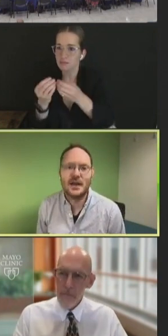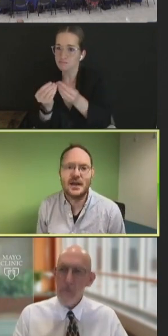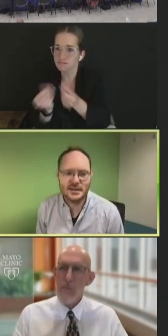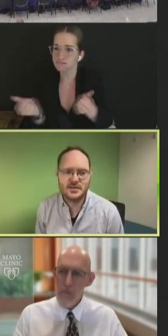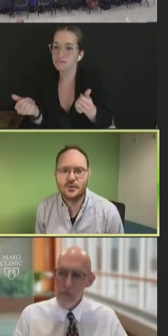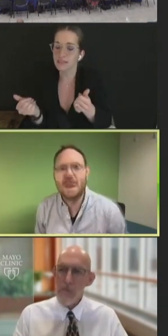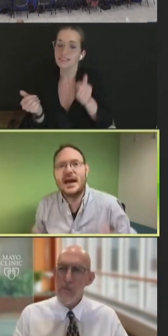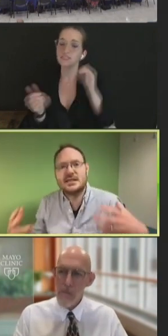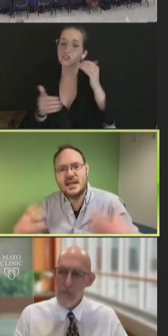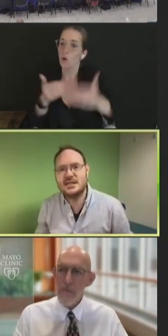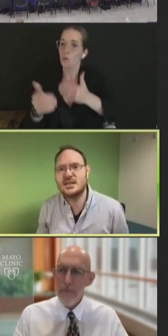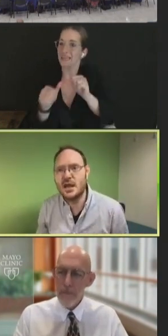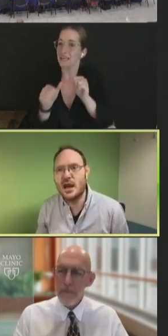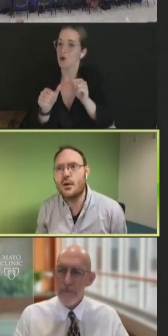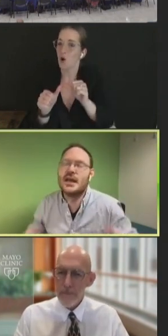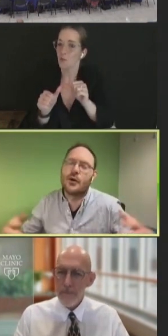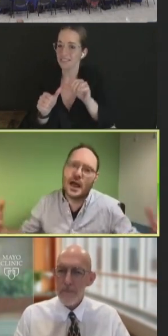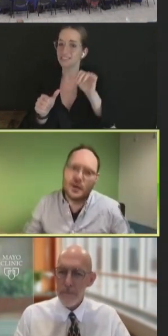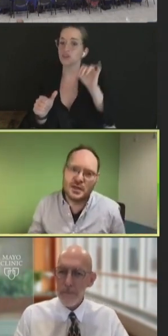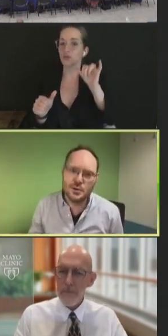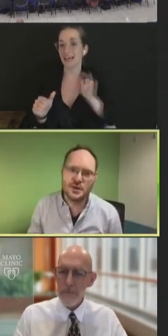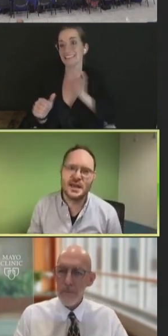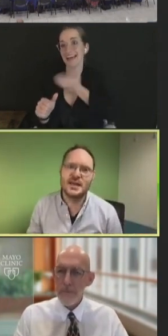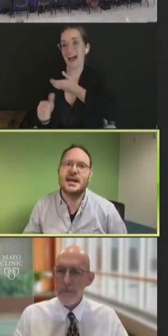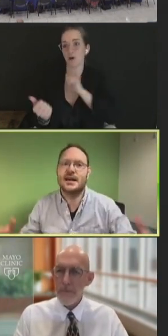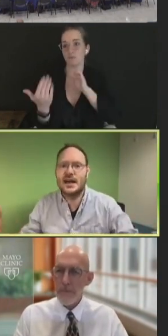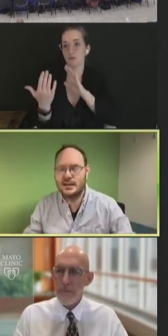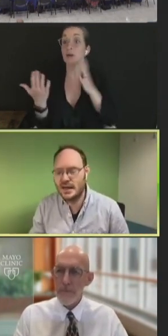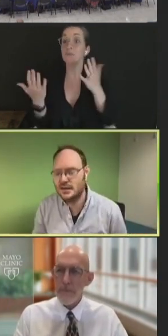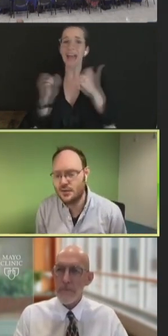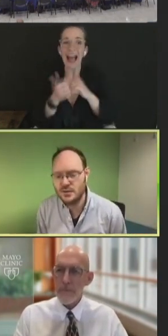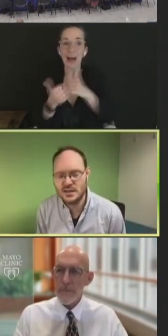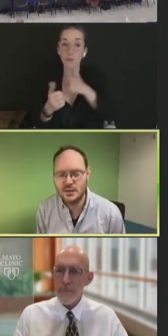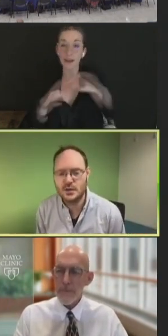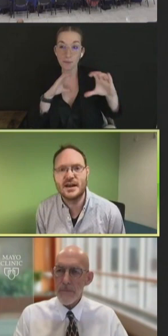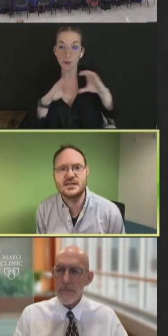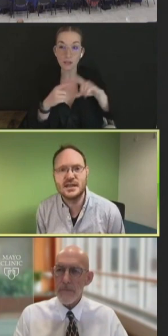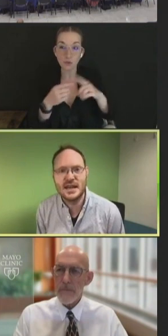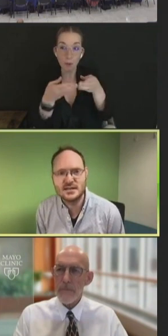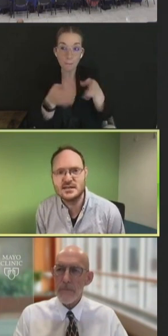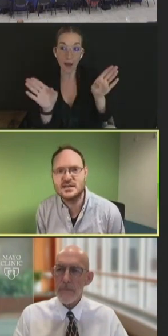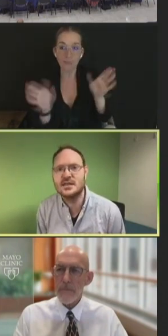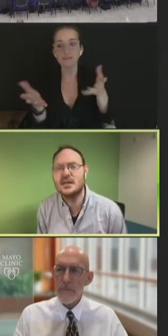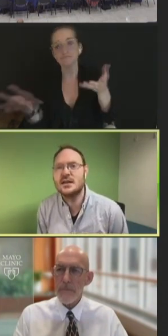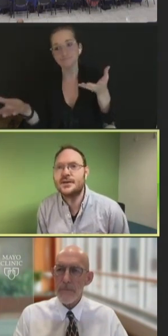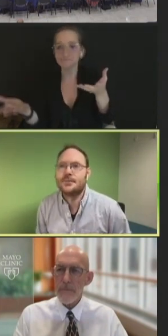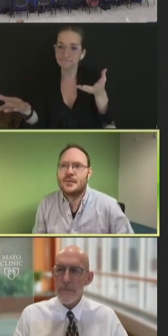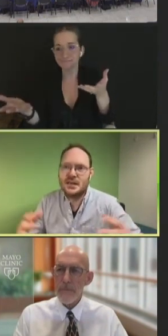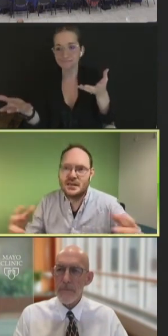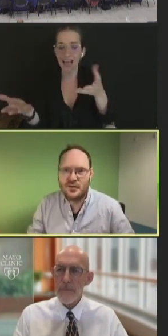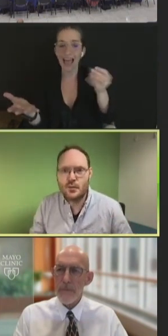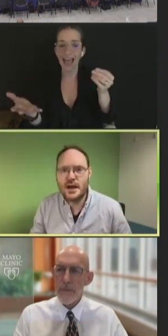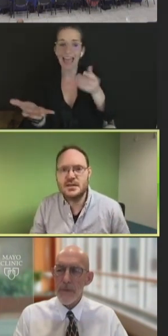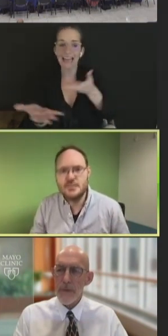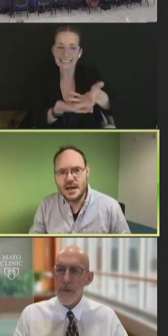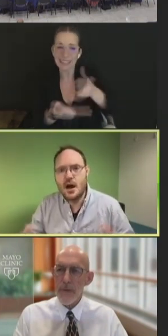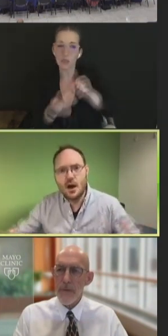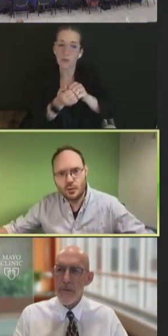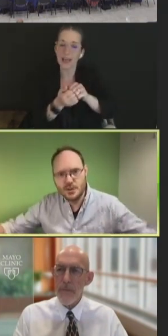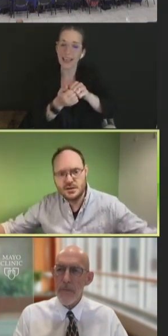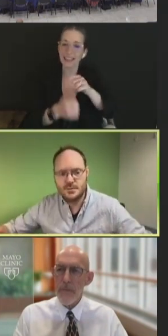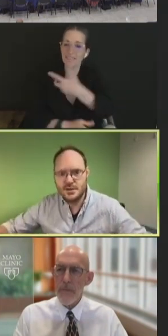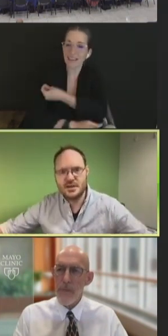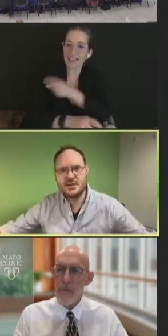it. And so that tends to be our way. Now, how we communicate that and how you deal with vaccine hesitancy in different ways may